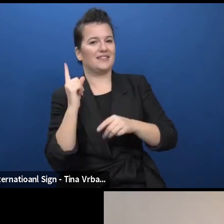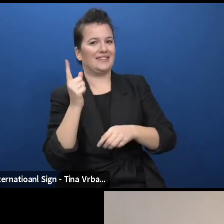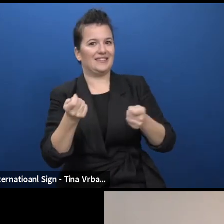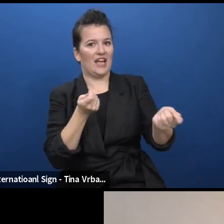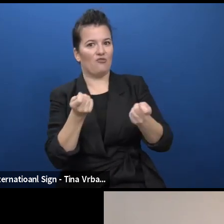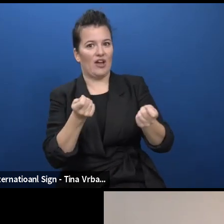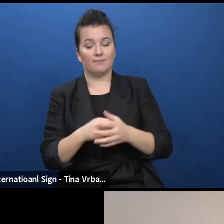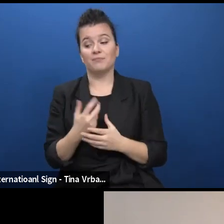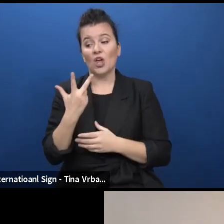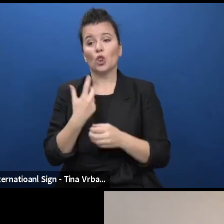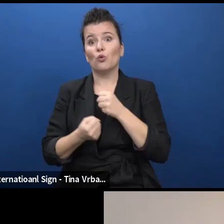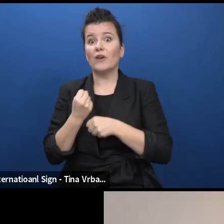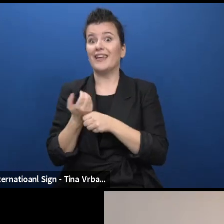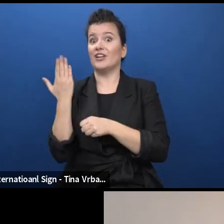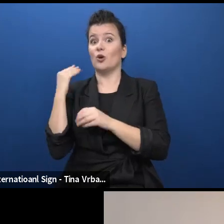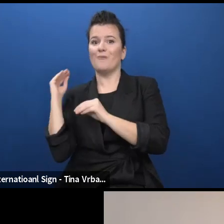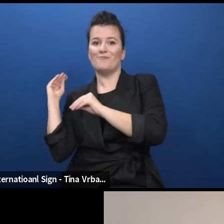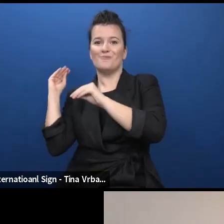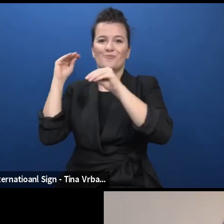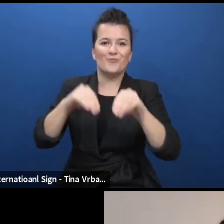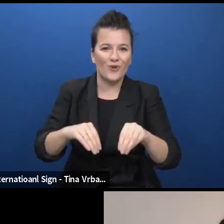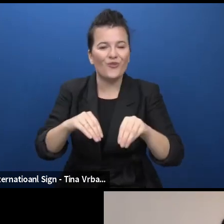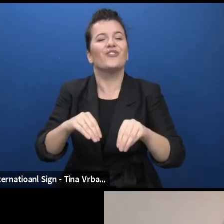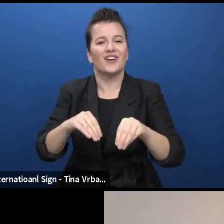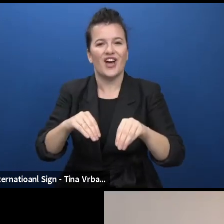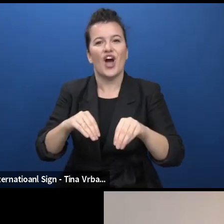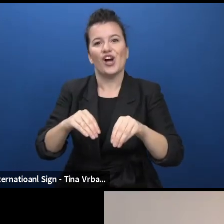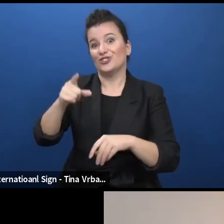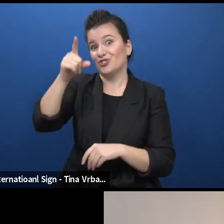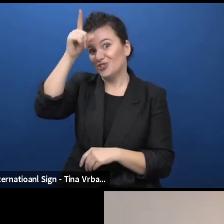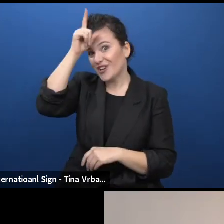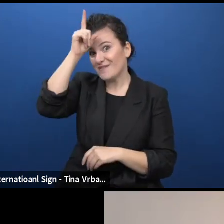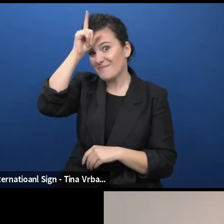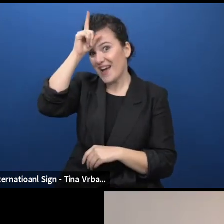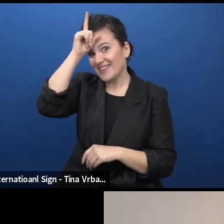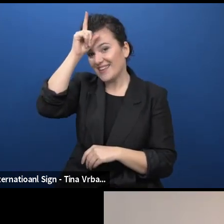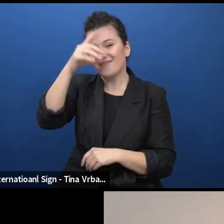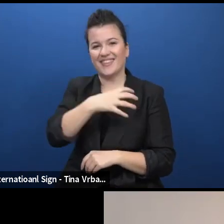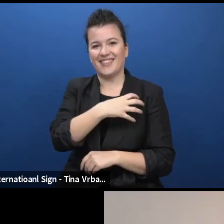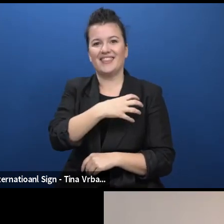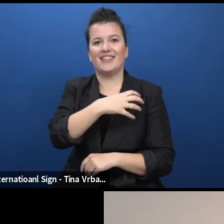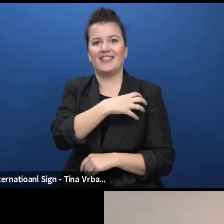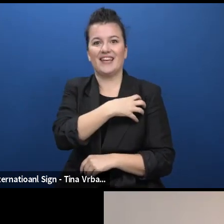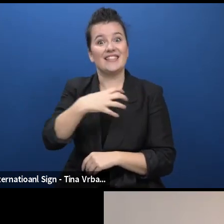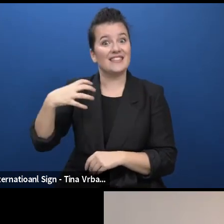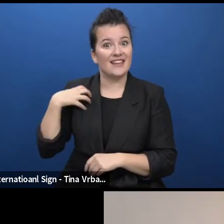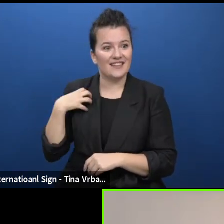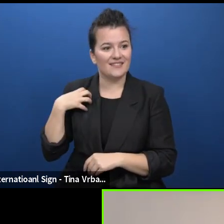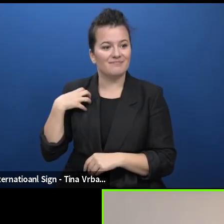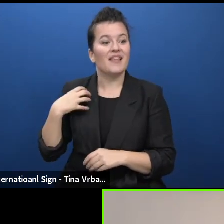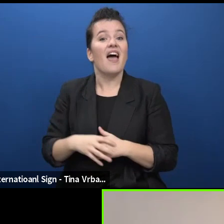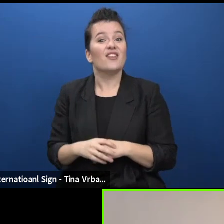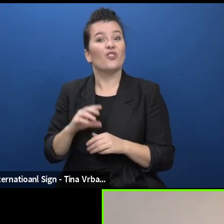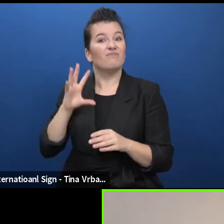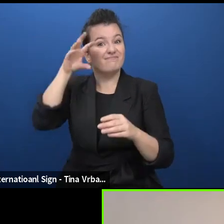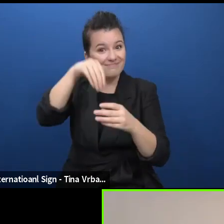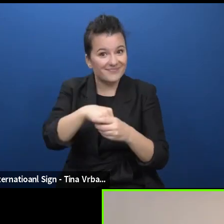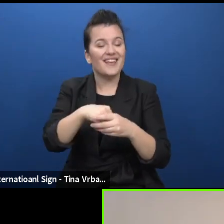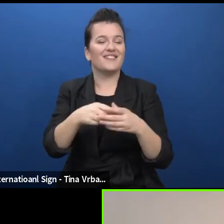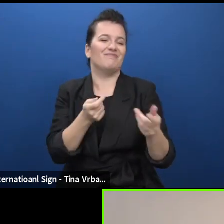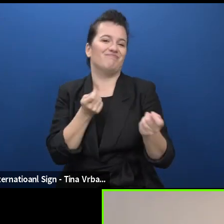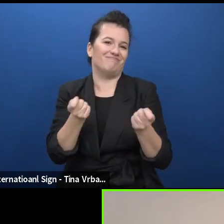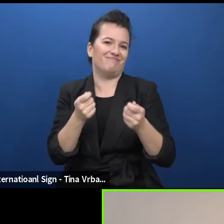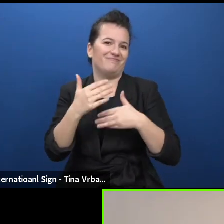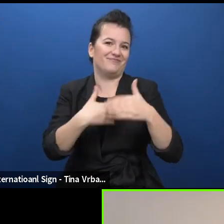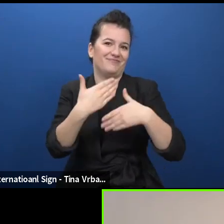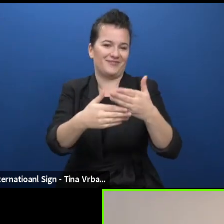and joined Stadstheater Dresden as a permanent member of the ensemble. Thank you, Jan. Now a few words